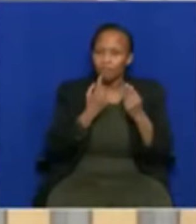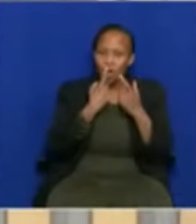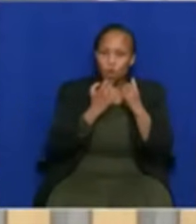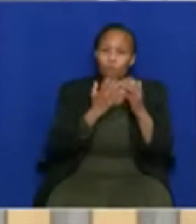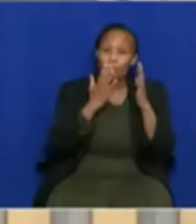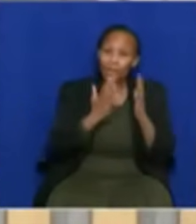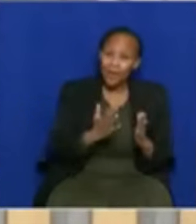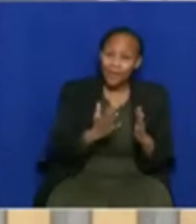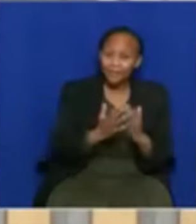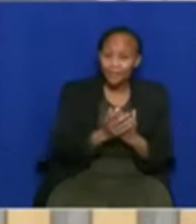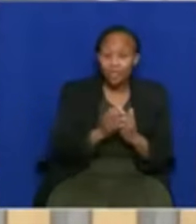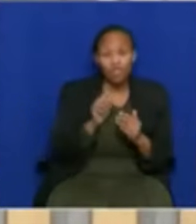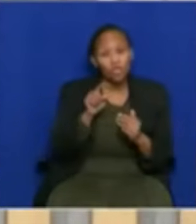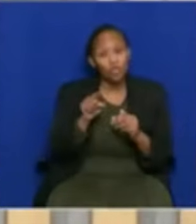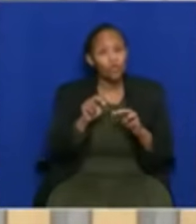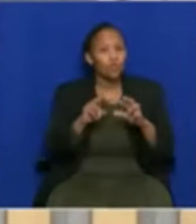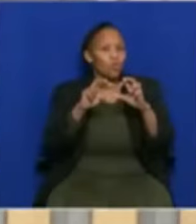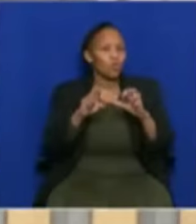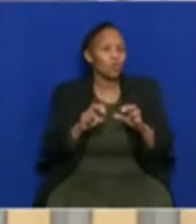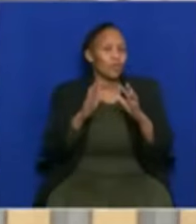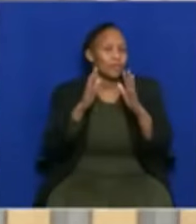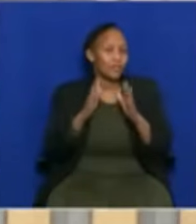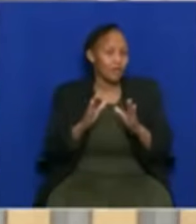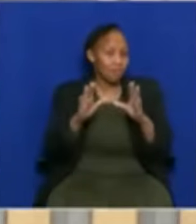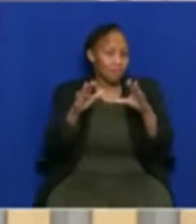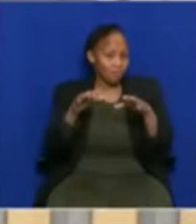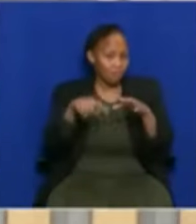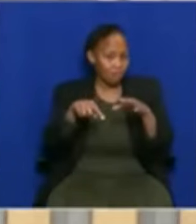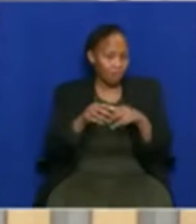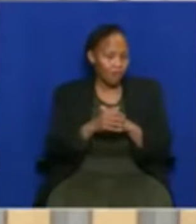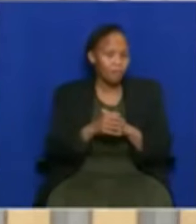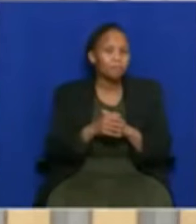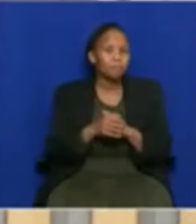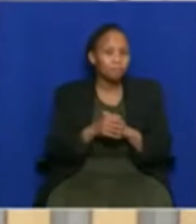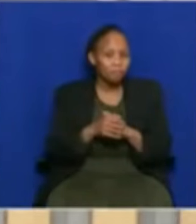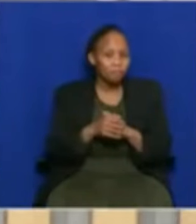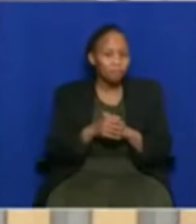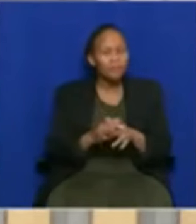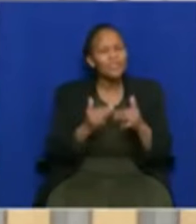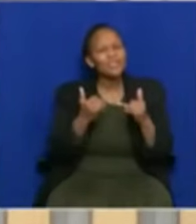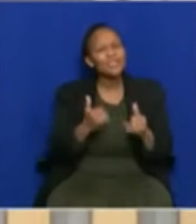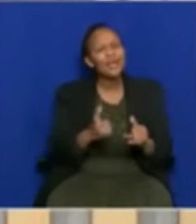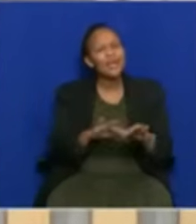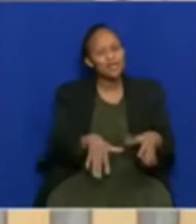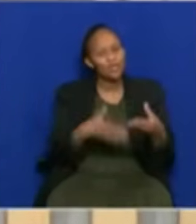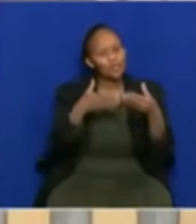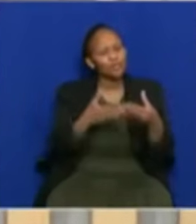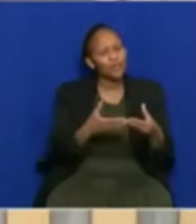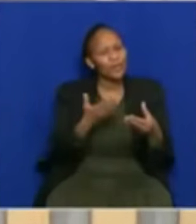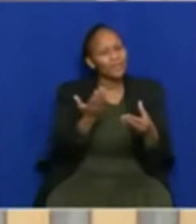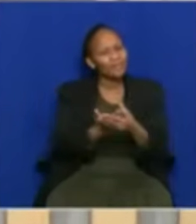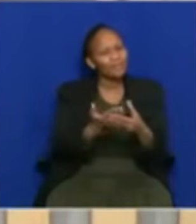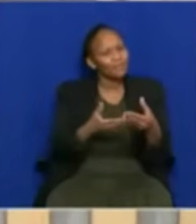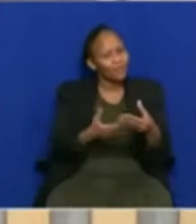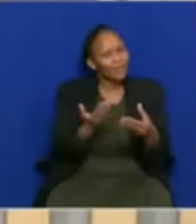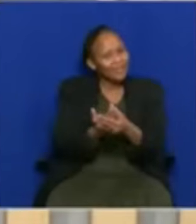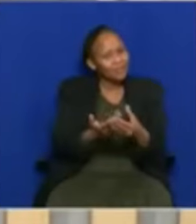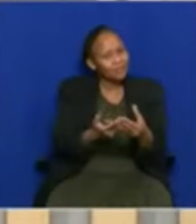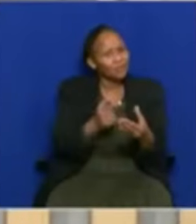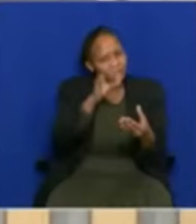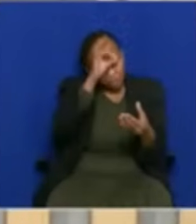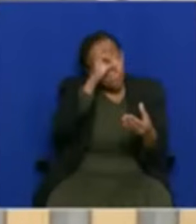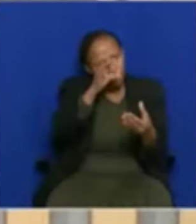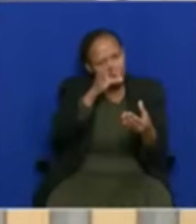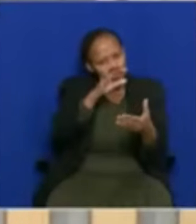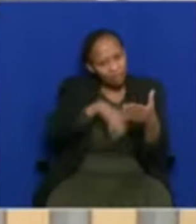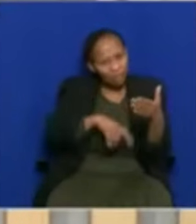The first thing he would have also done, this docket, where is it? Fetch the docket, have a look, what is in this